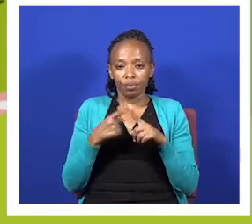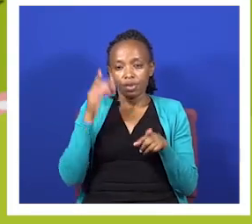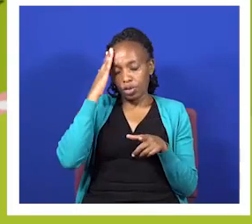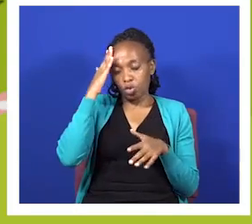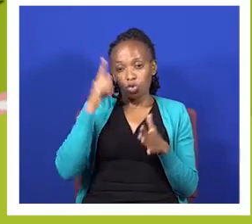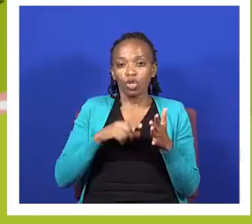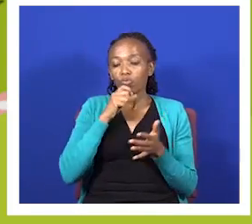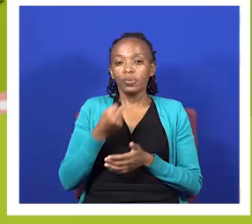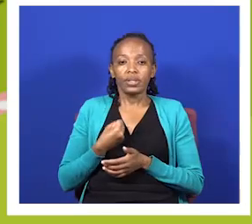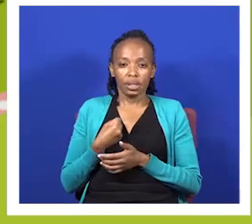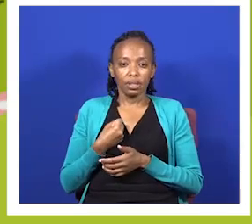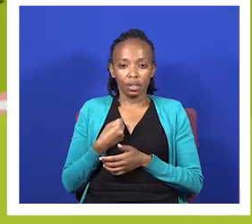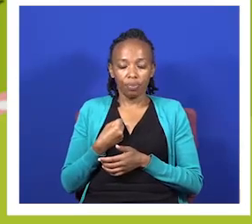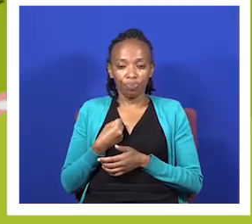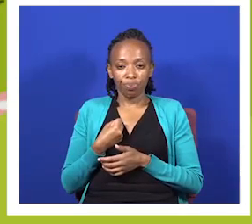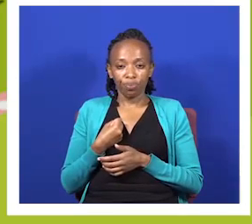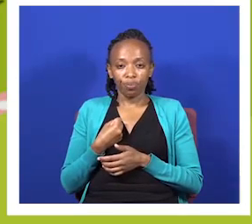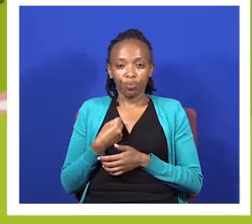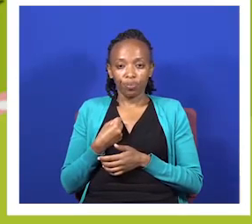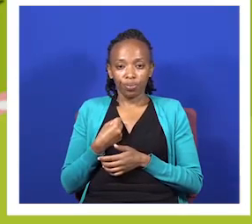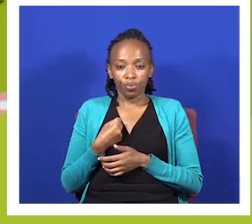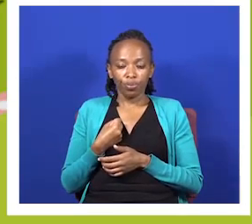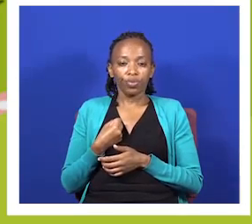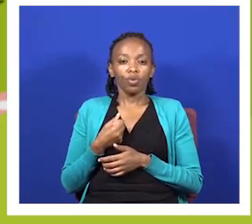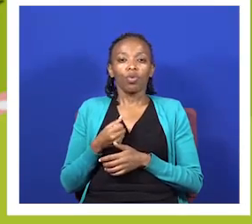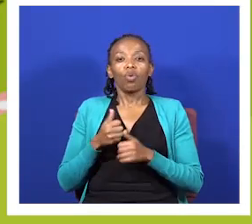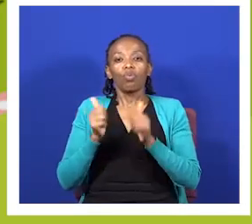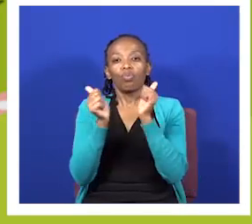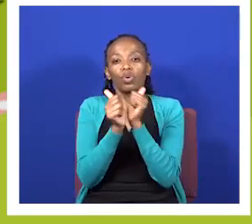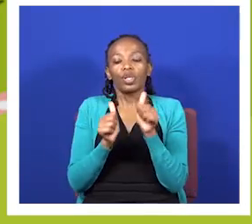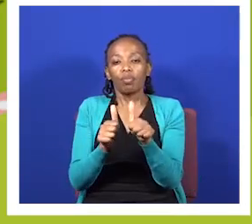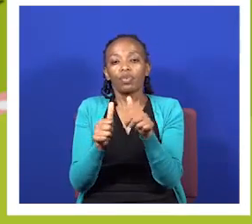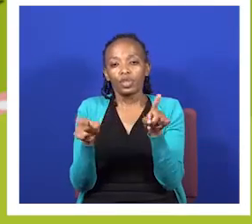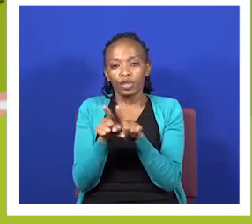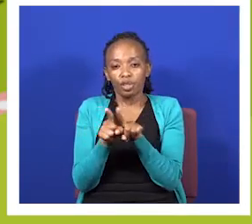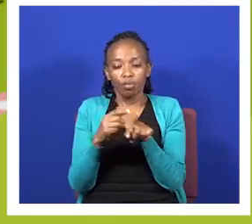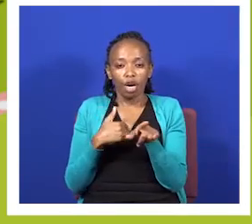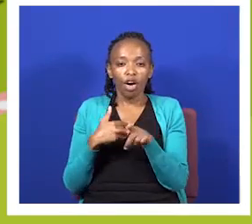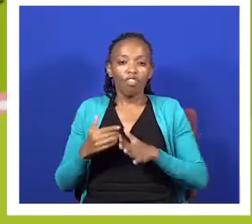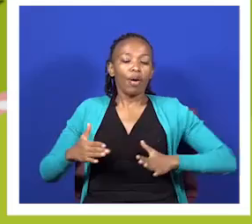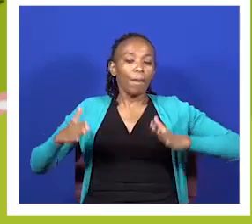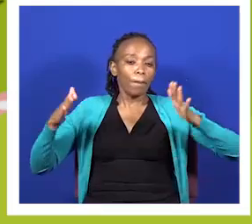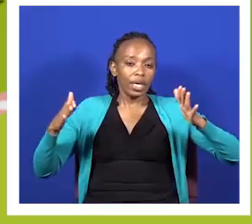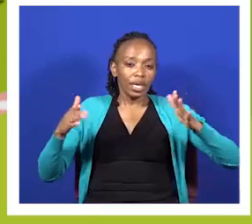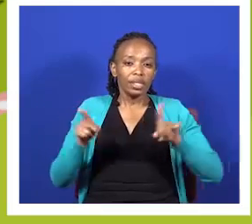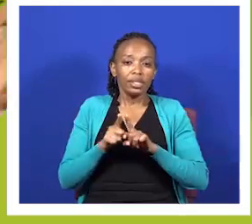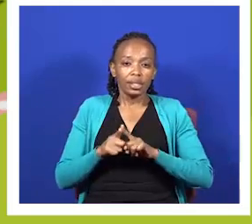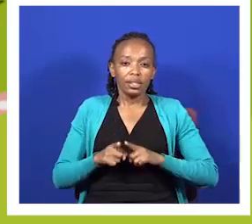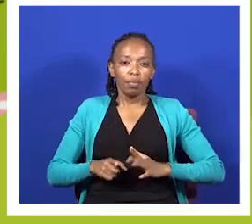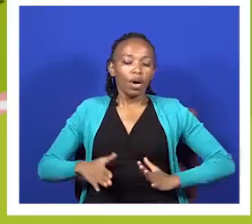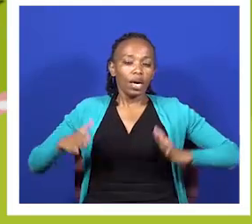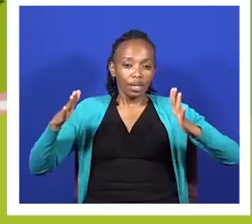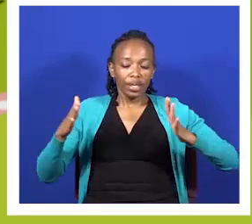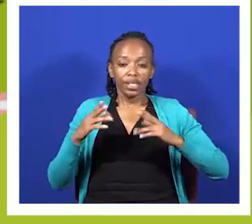But you know what, boys and girls? Apart from Paul the apostle, there's even a bigger and a